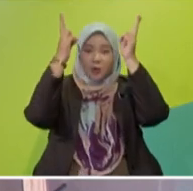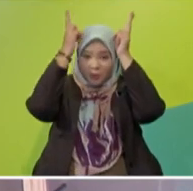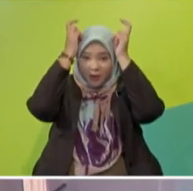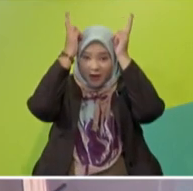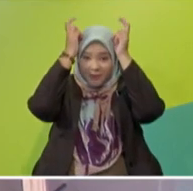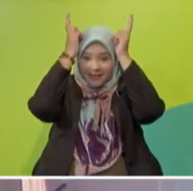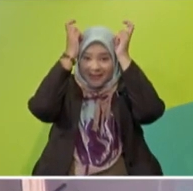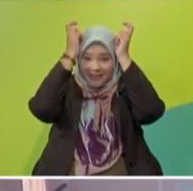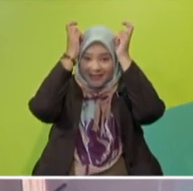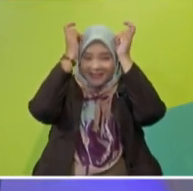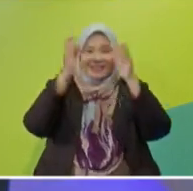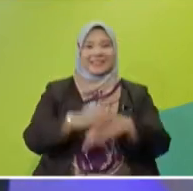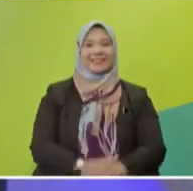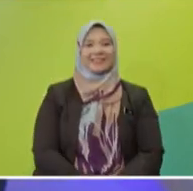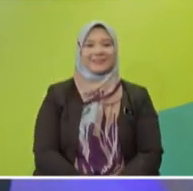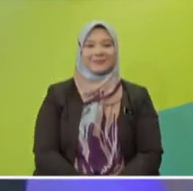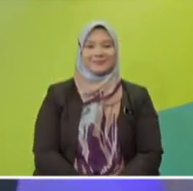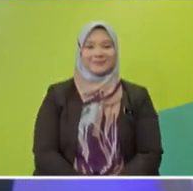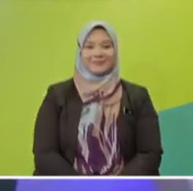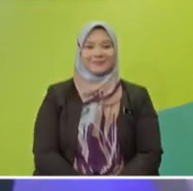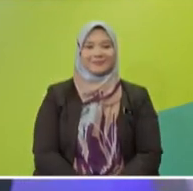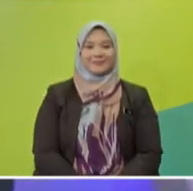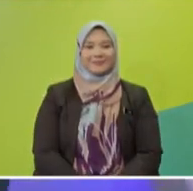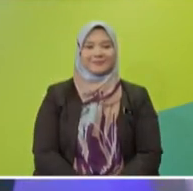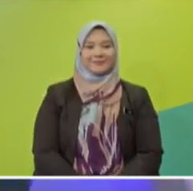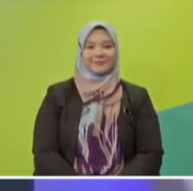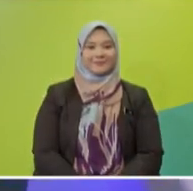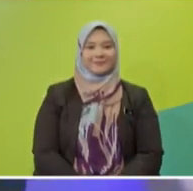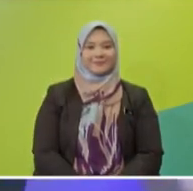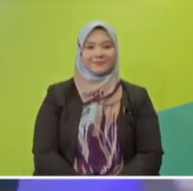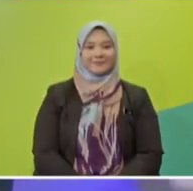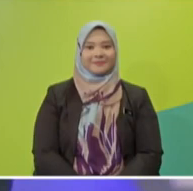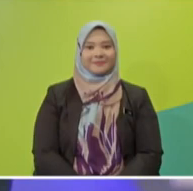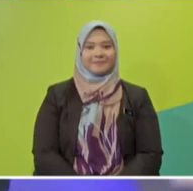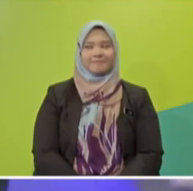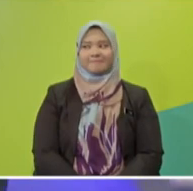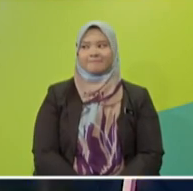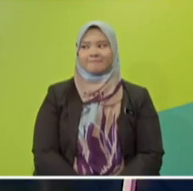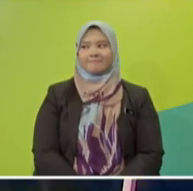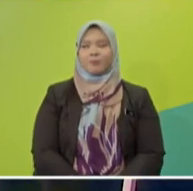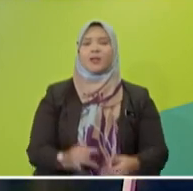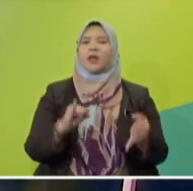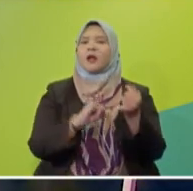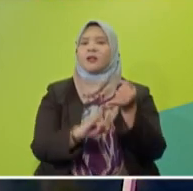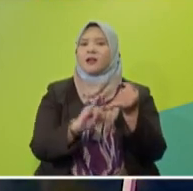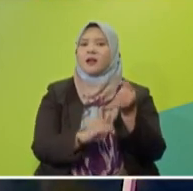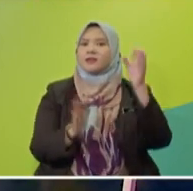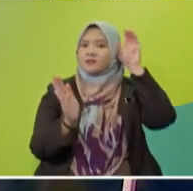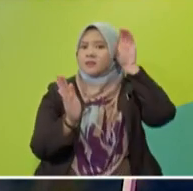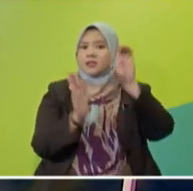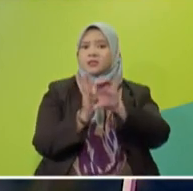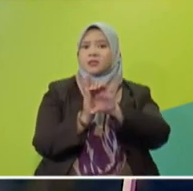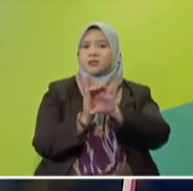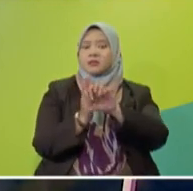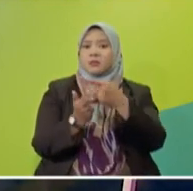Moniz, you raised your hand first. Wow, I love the energy. Okay, so Moniz, look at the picture and what? Okay,